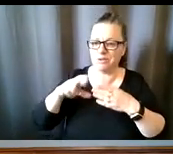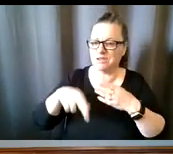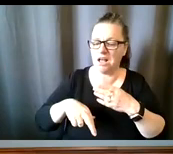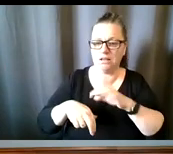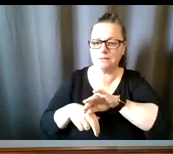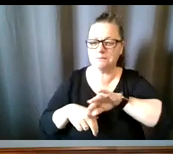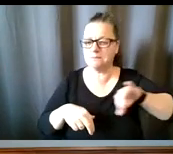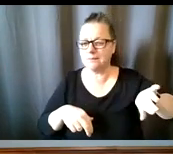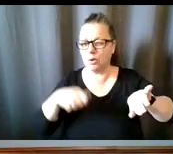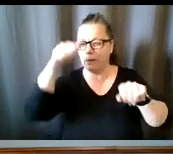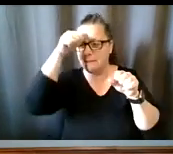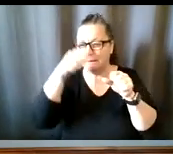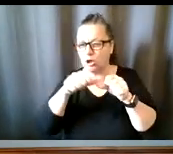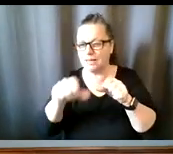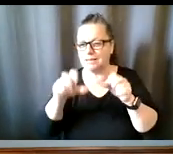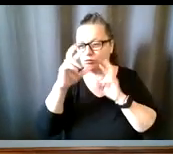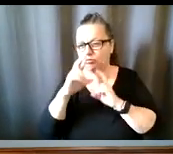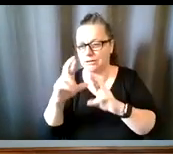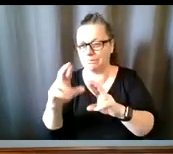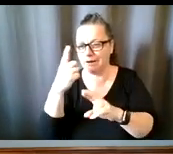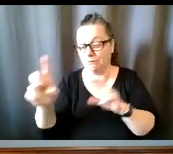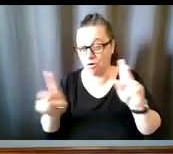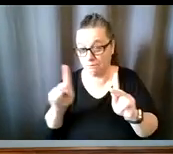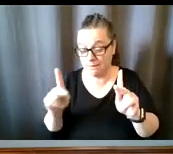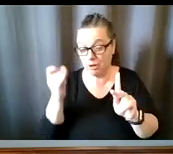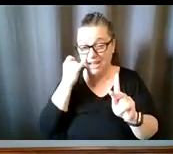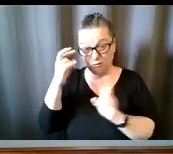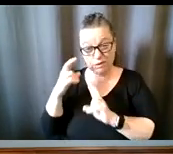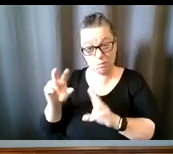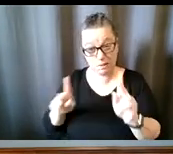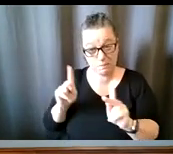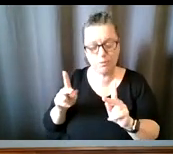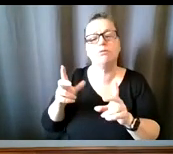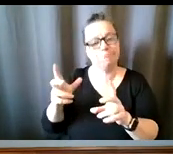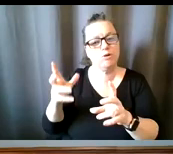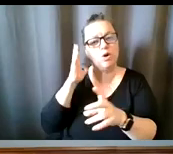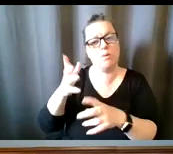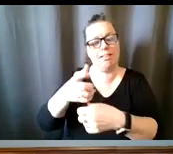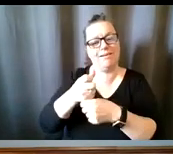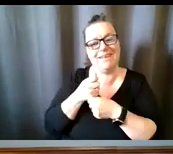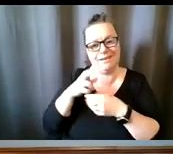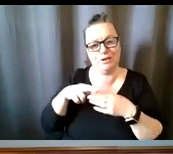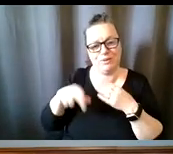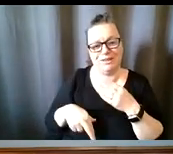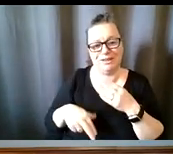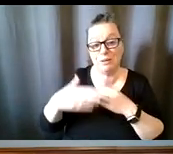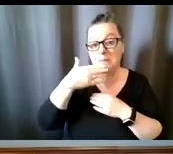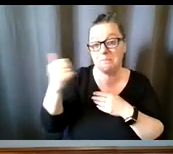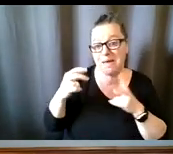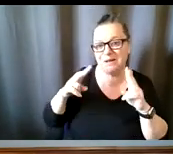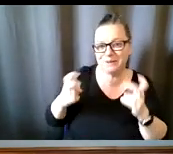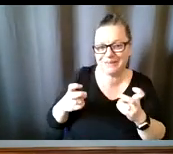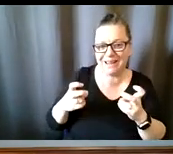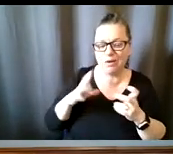away that it's really about respect for people. And if we have respect for people, we end up getting the results. So probably a better title would have been, it's